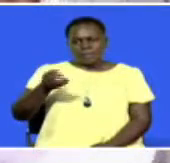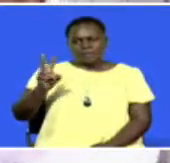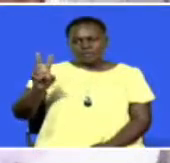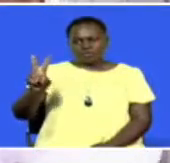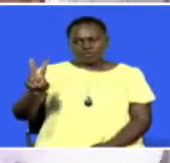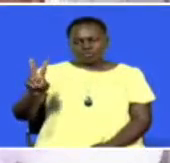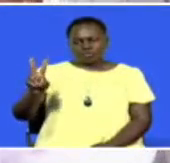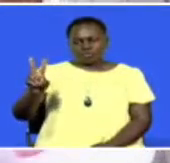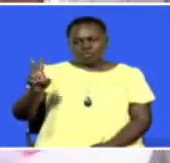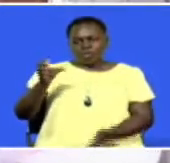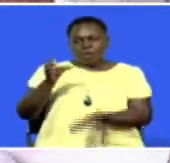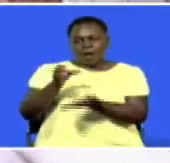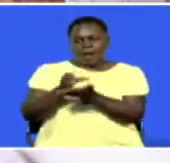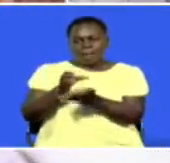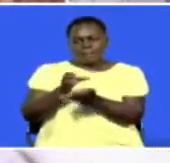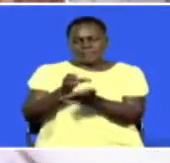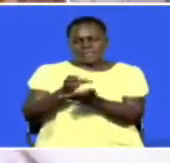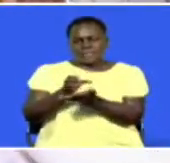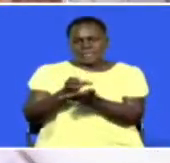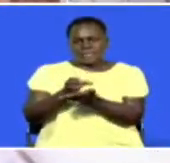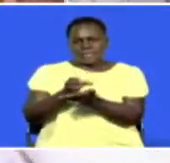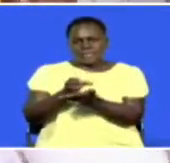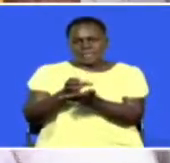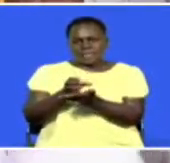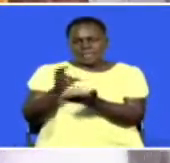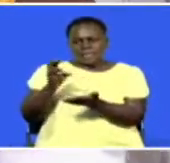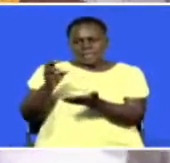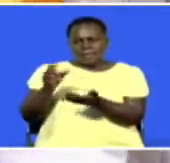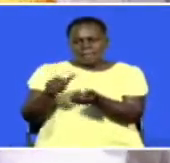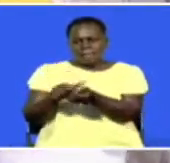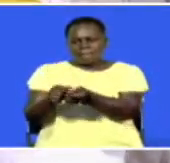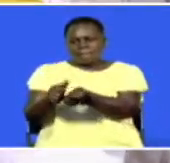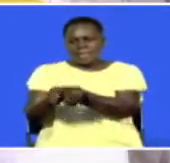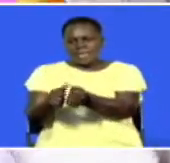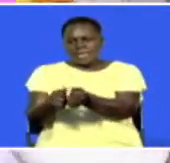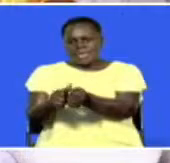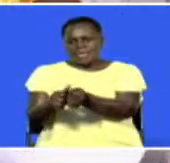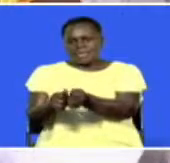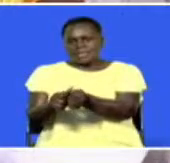2 cups of maize flour.